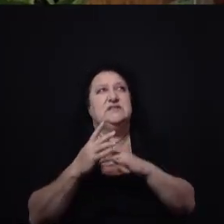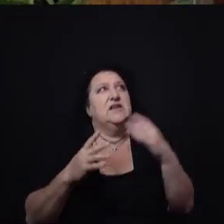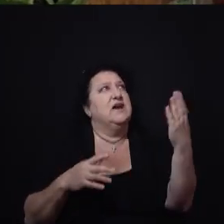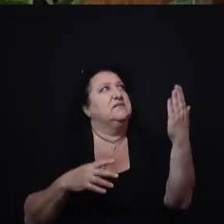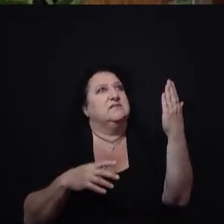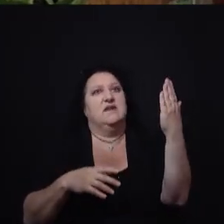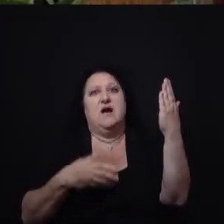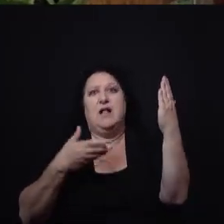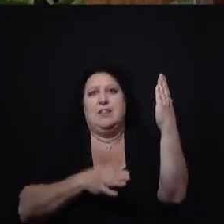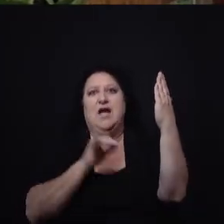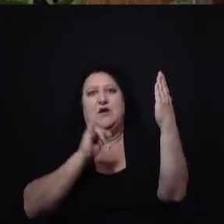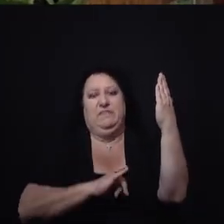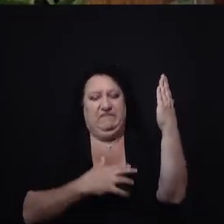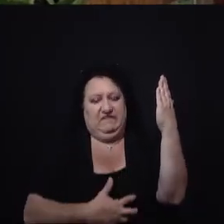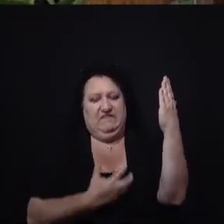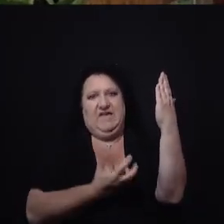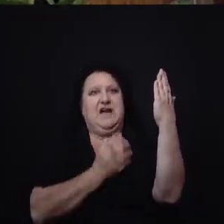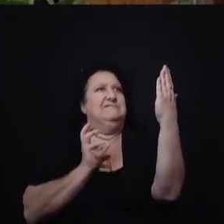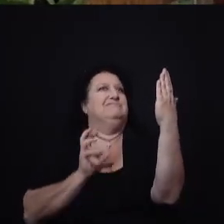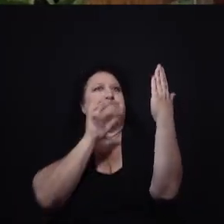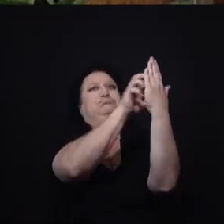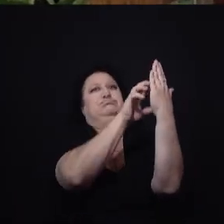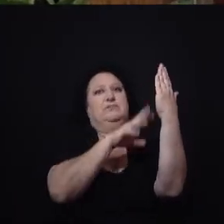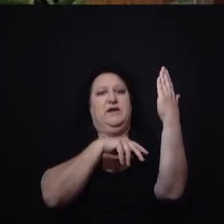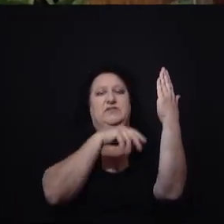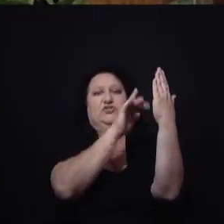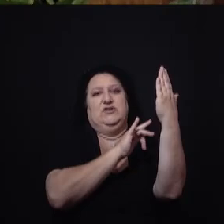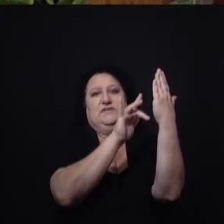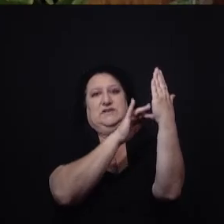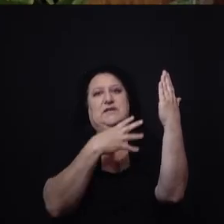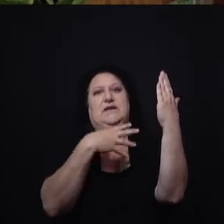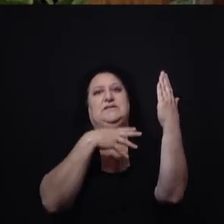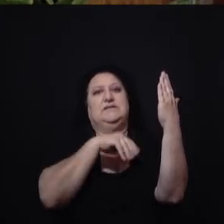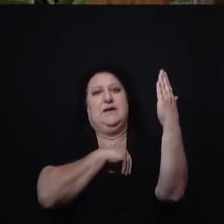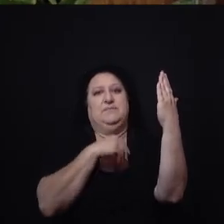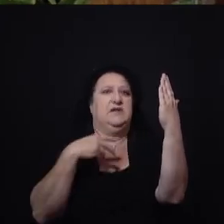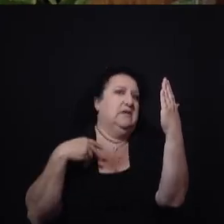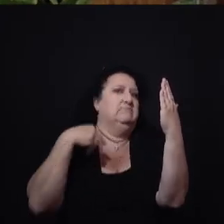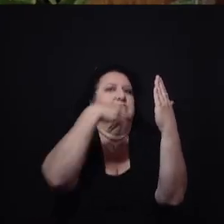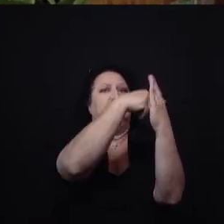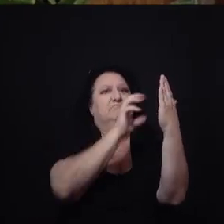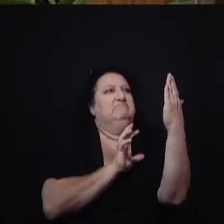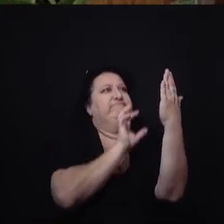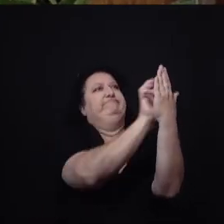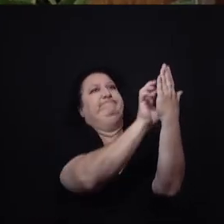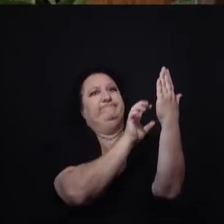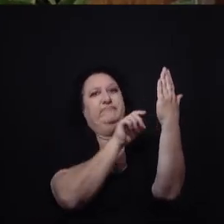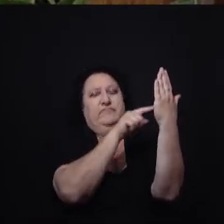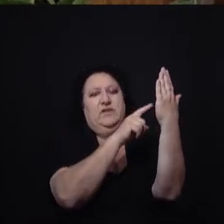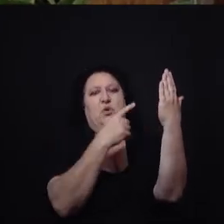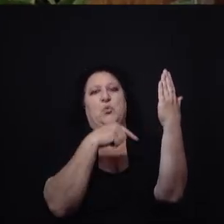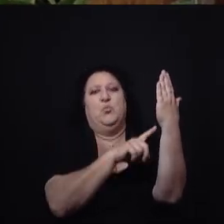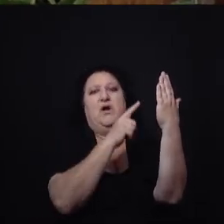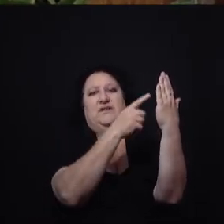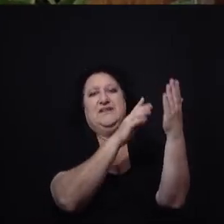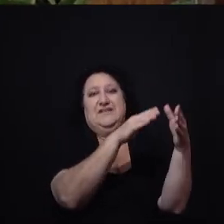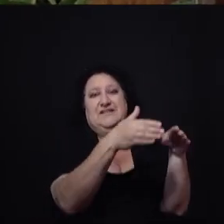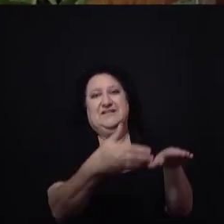cross and put to death the hostility that stood between us as he himself died a sinner's death.